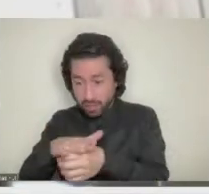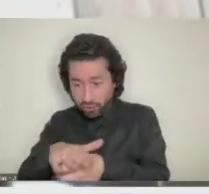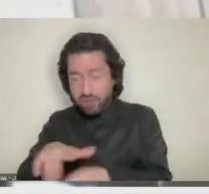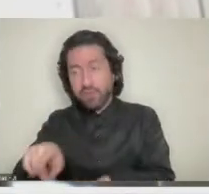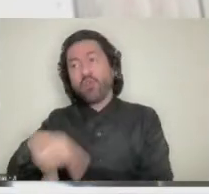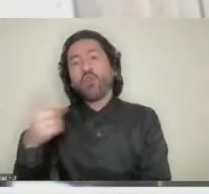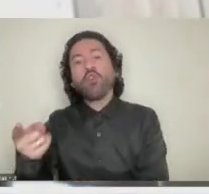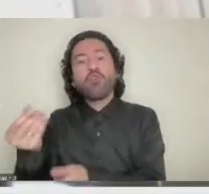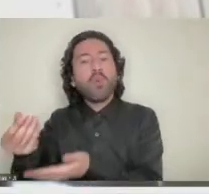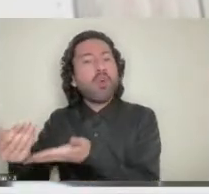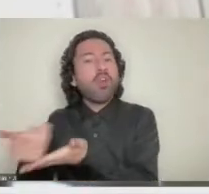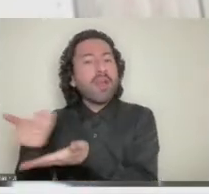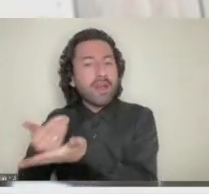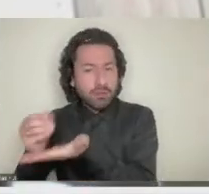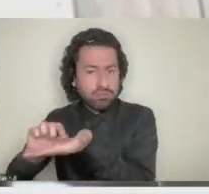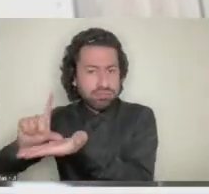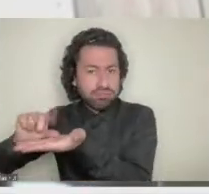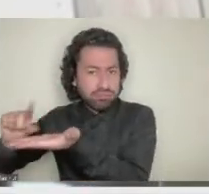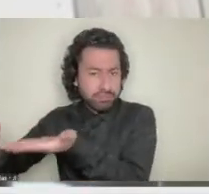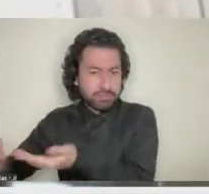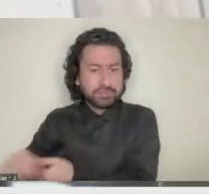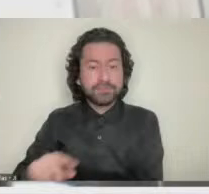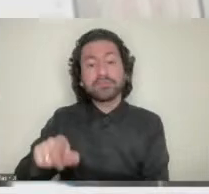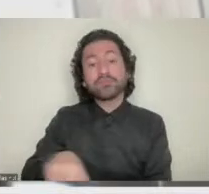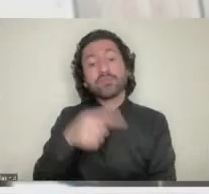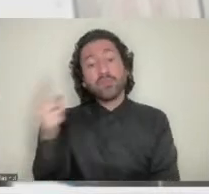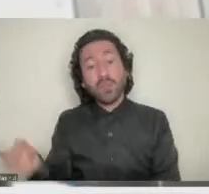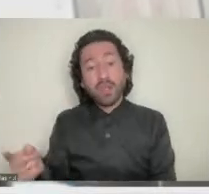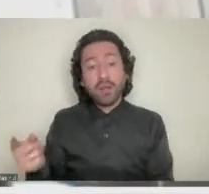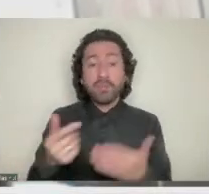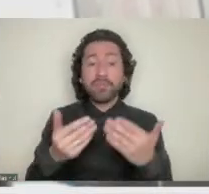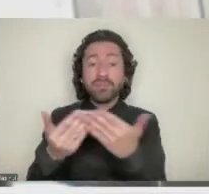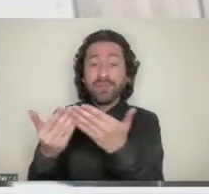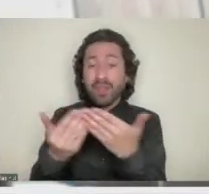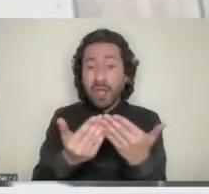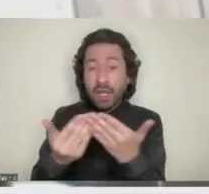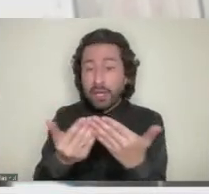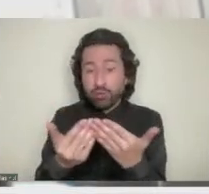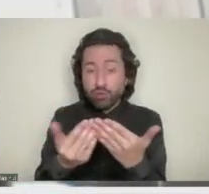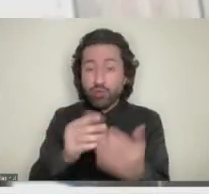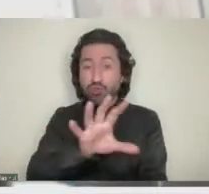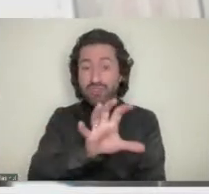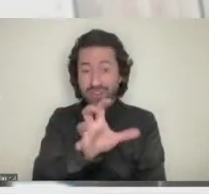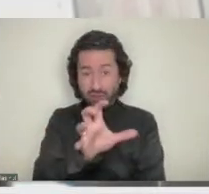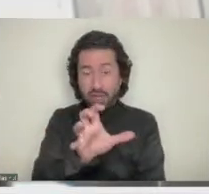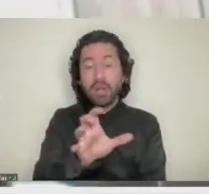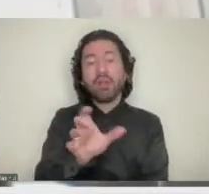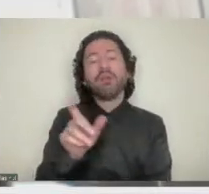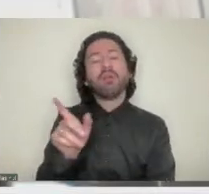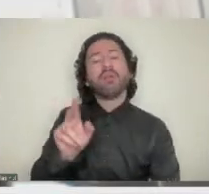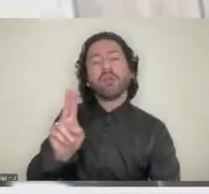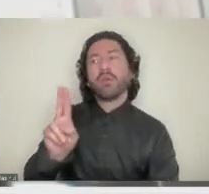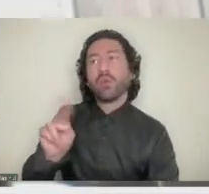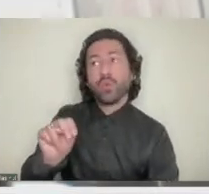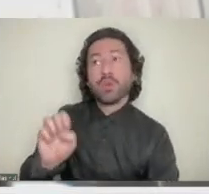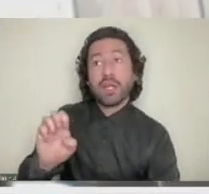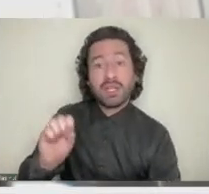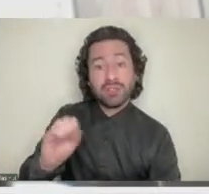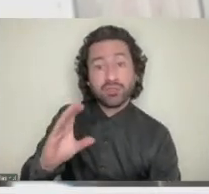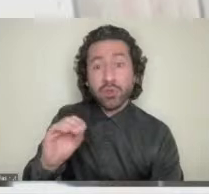and income level. The regional study of education quality of